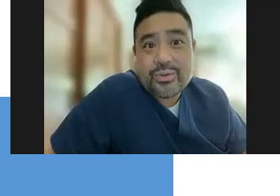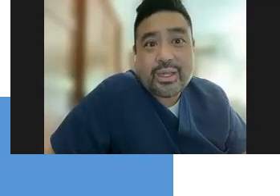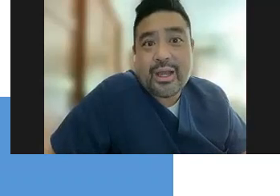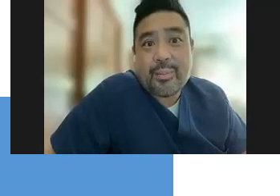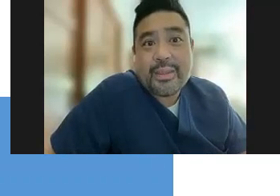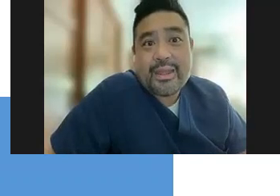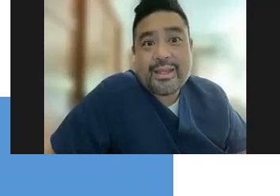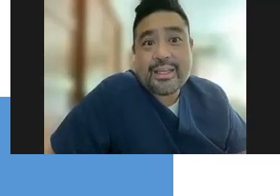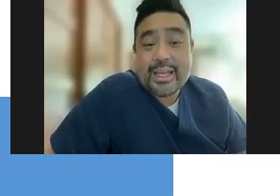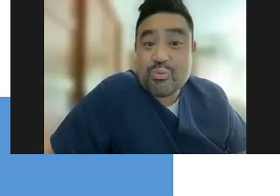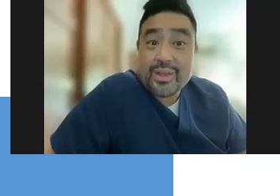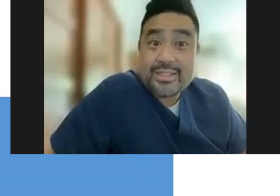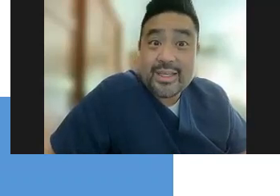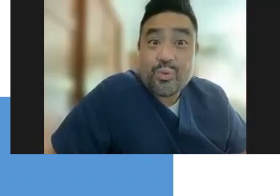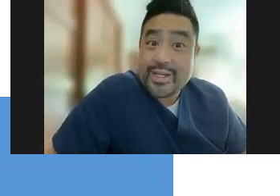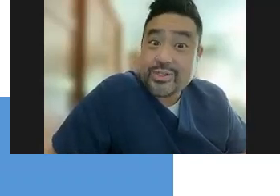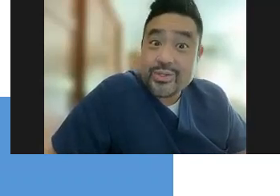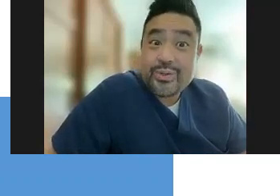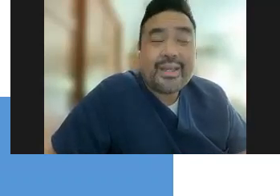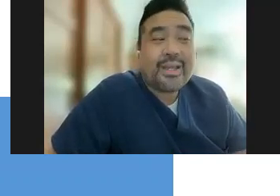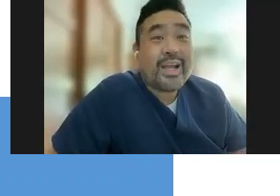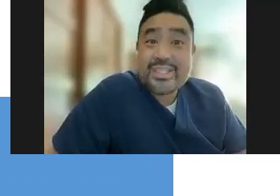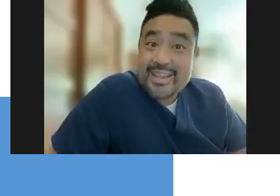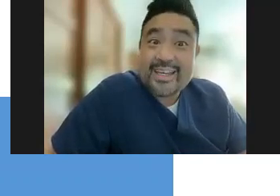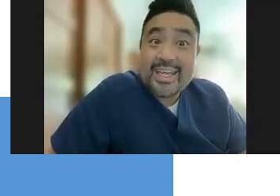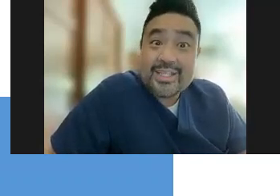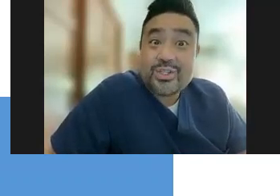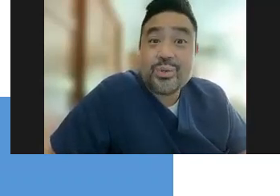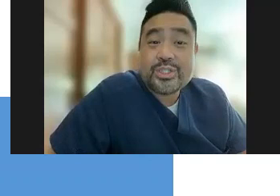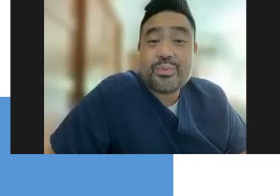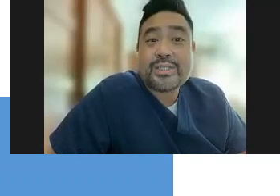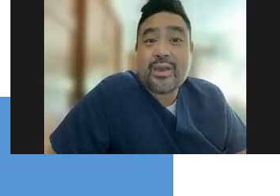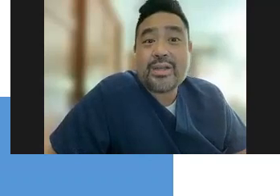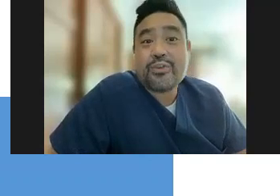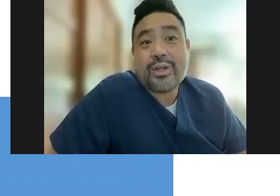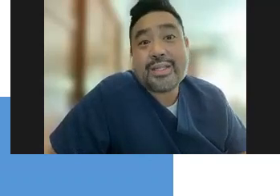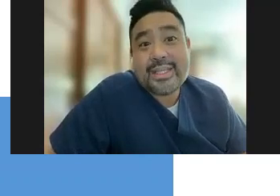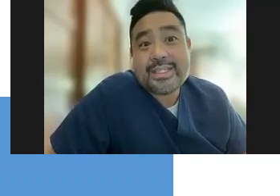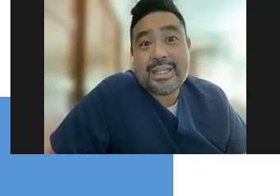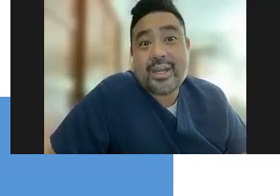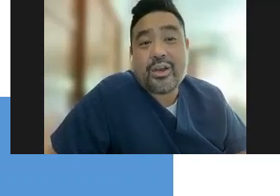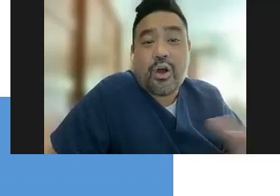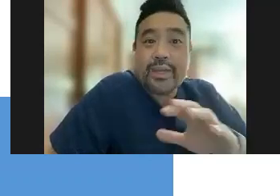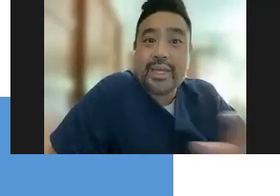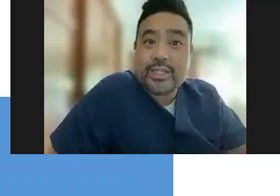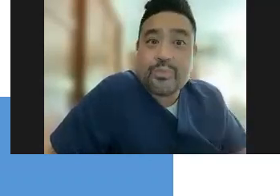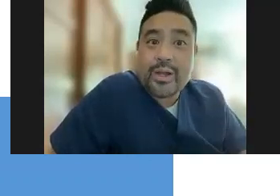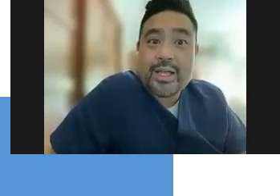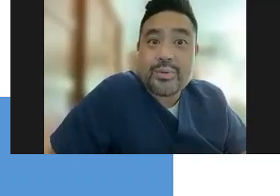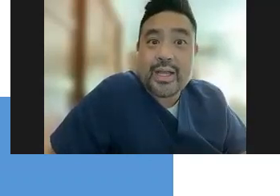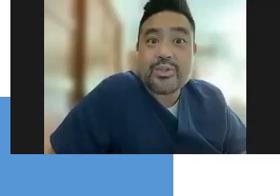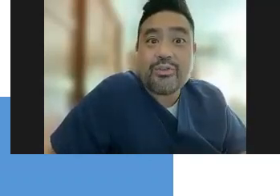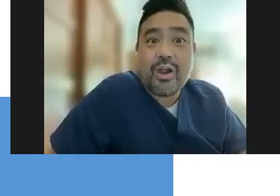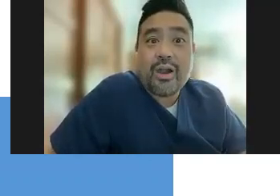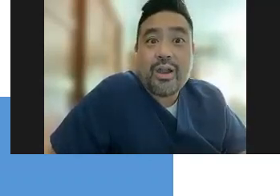also get really sick? We do. We actually see that in kids too, which is pretty scary. So if you look at the CDC data on all the kids who've